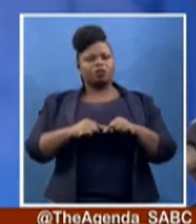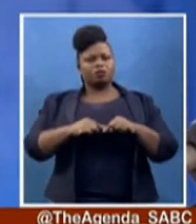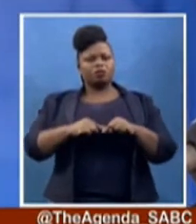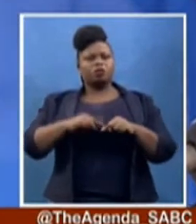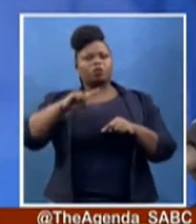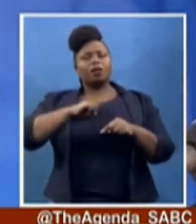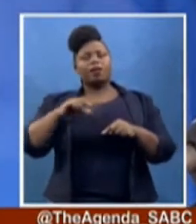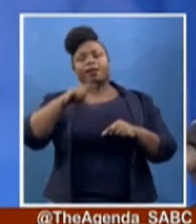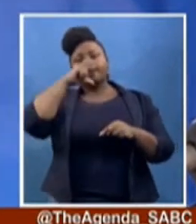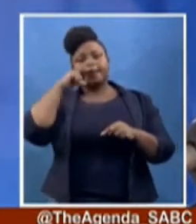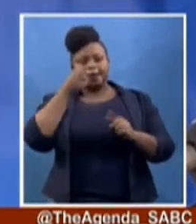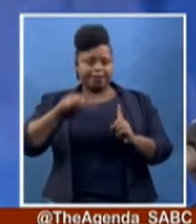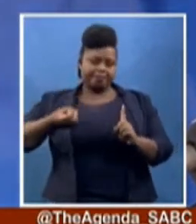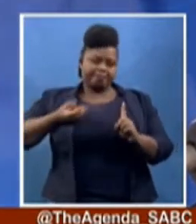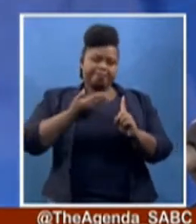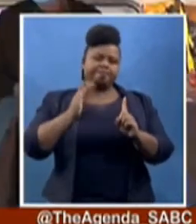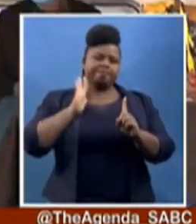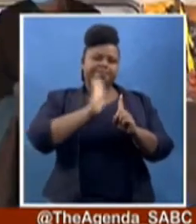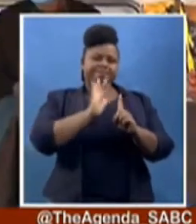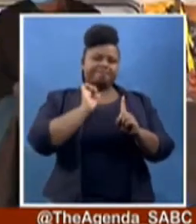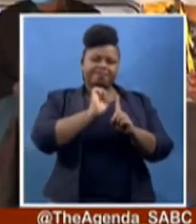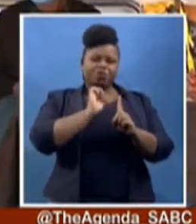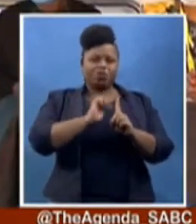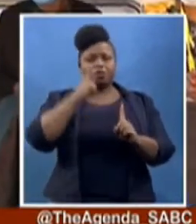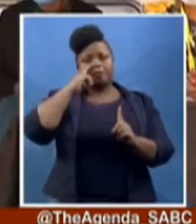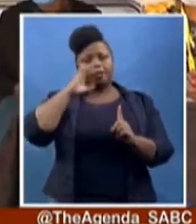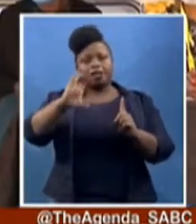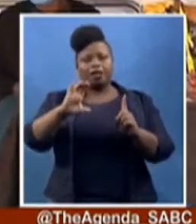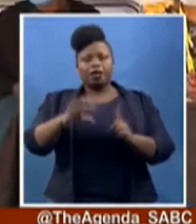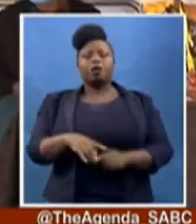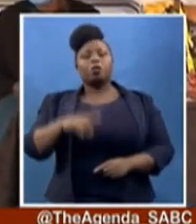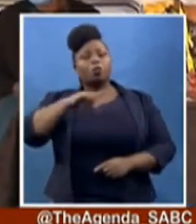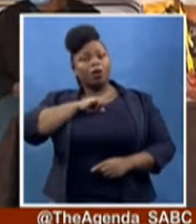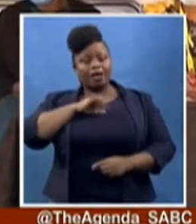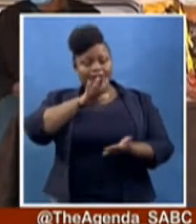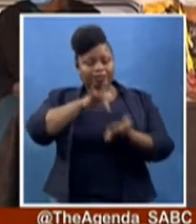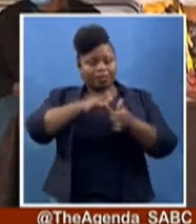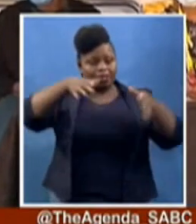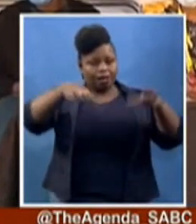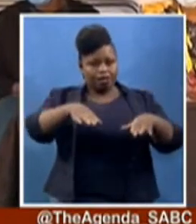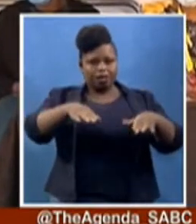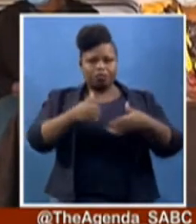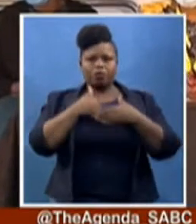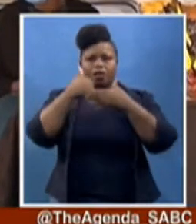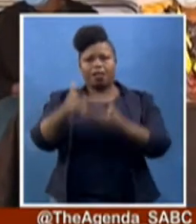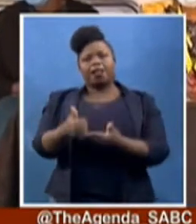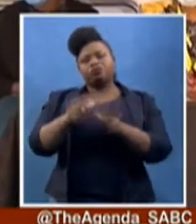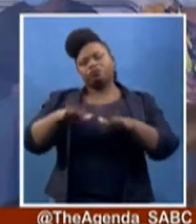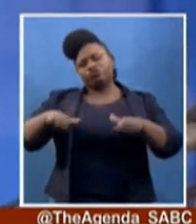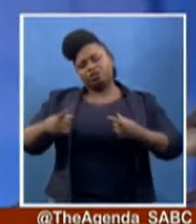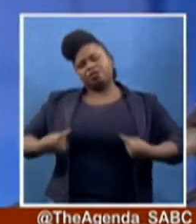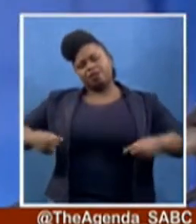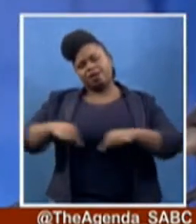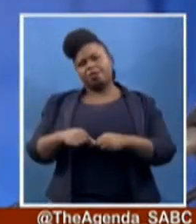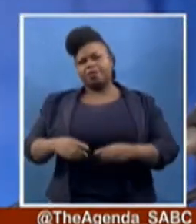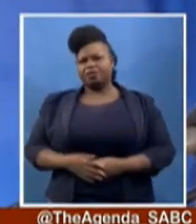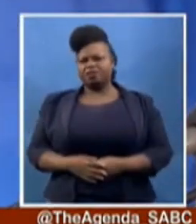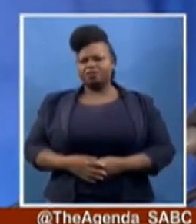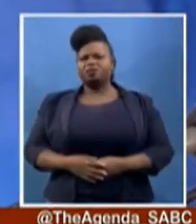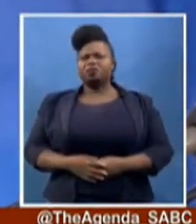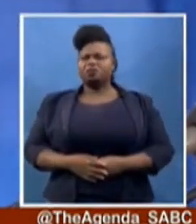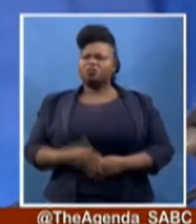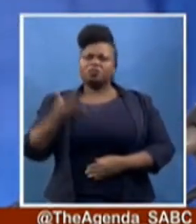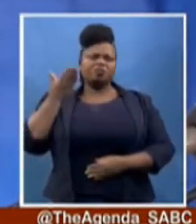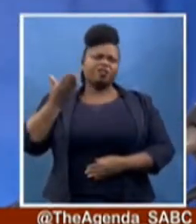tlo thusa bana ba rona. Umam Charlotte Maxeke was and will continue to be a beacon of hope for